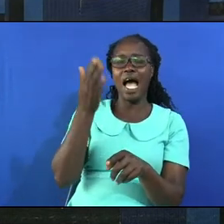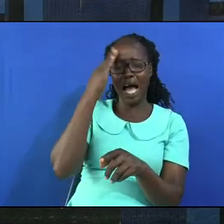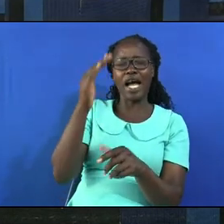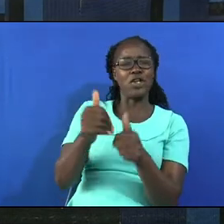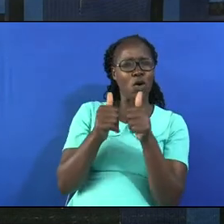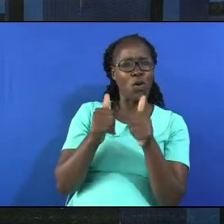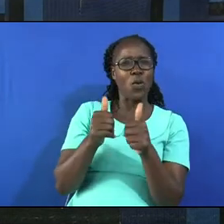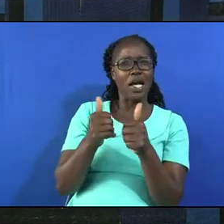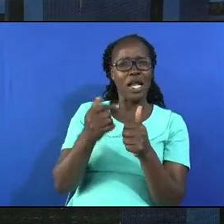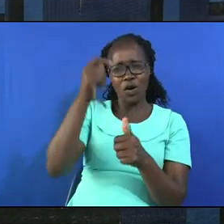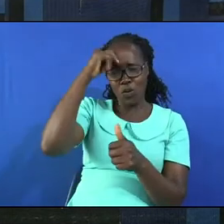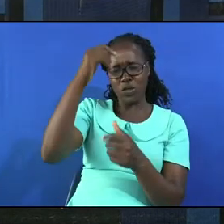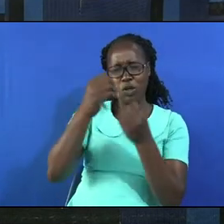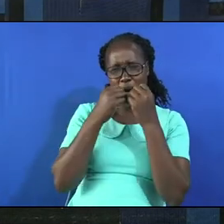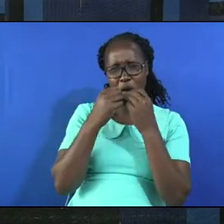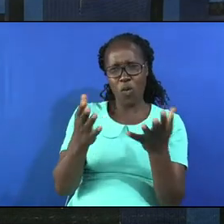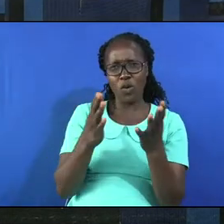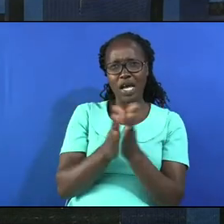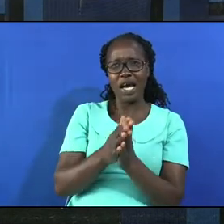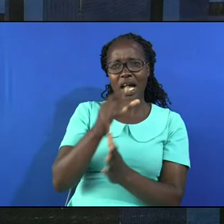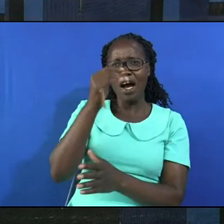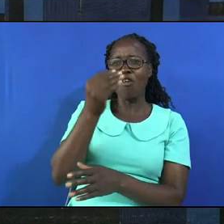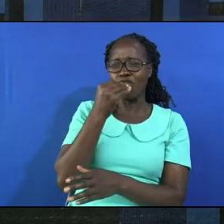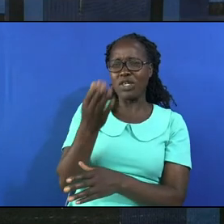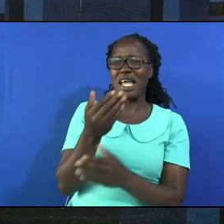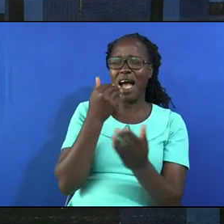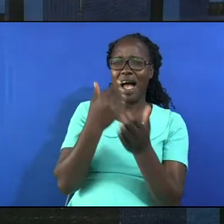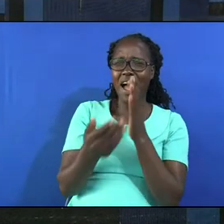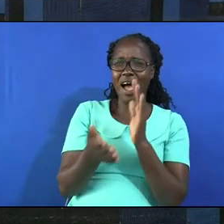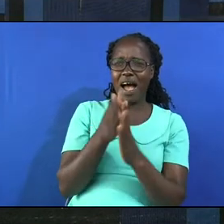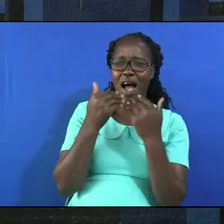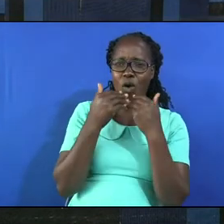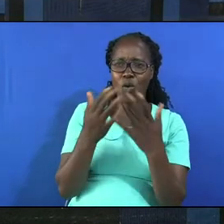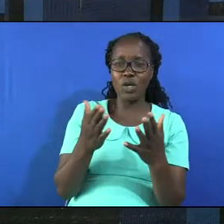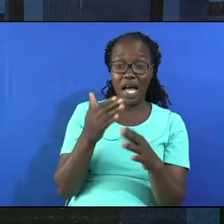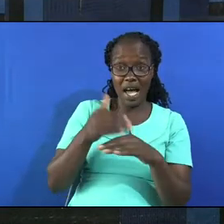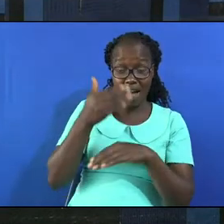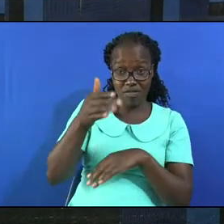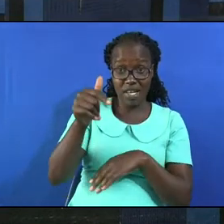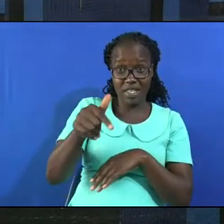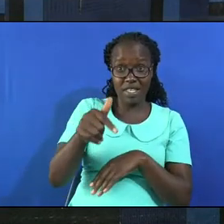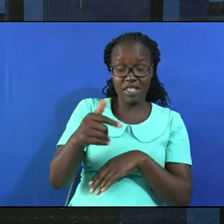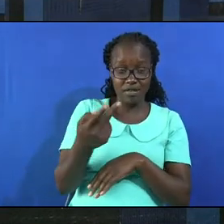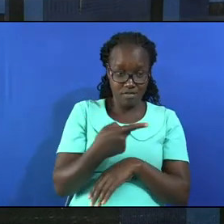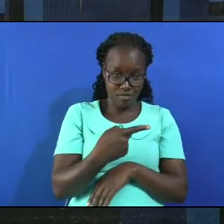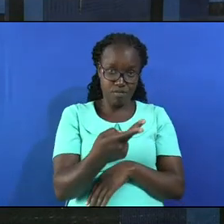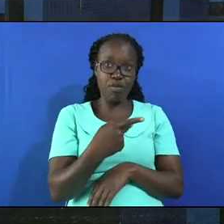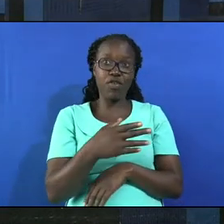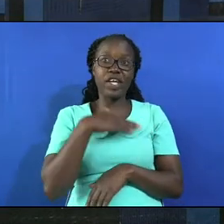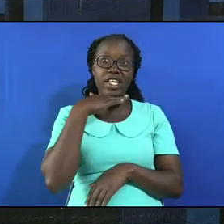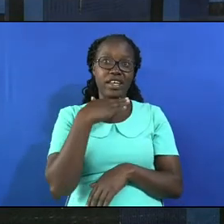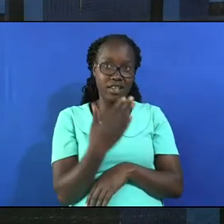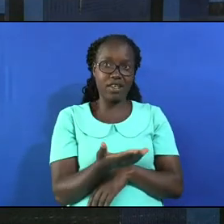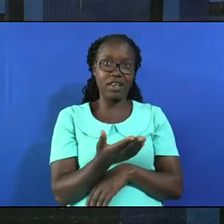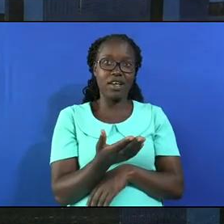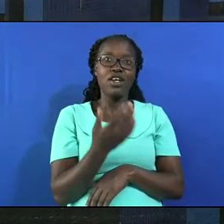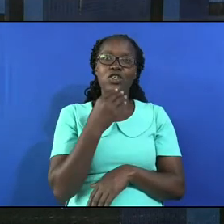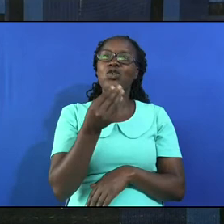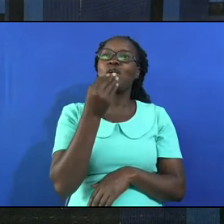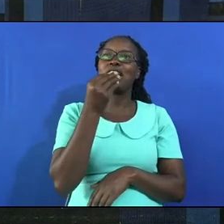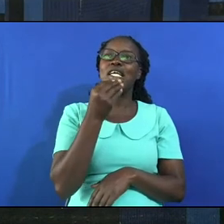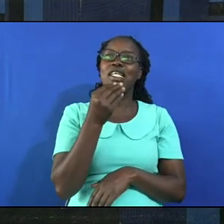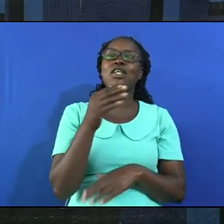know there is no wisdom. I know there is no food here. I know after this, the two of us are dying. And he